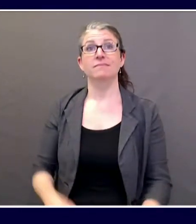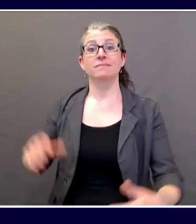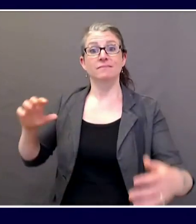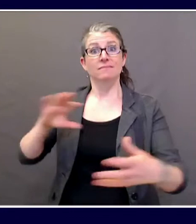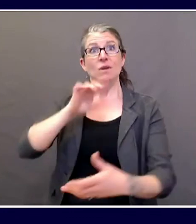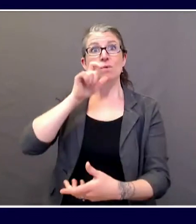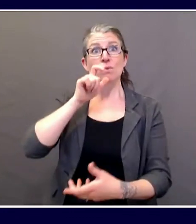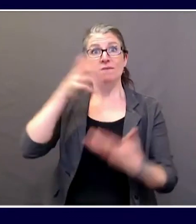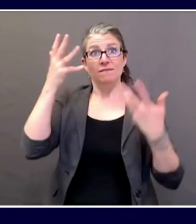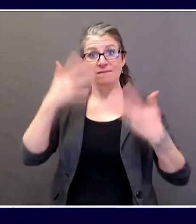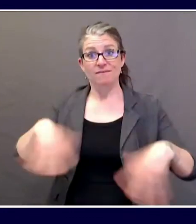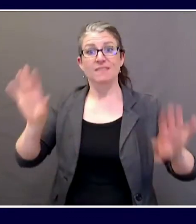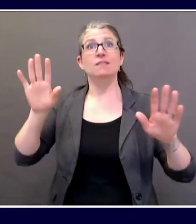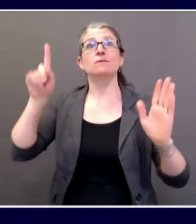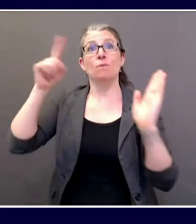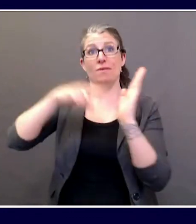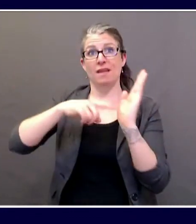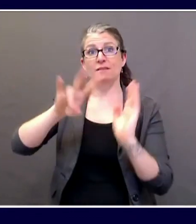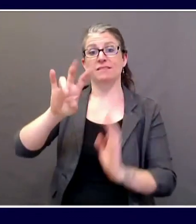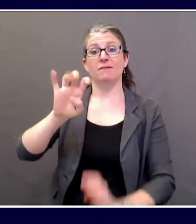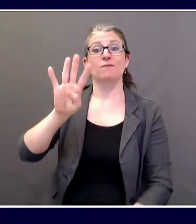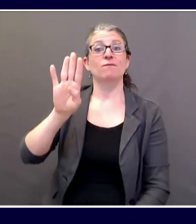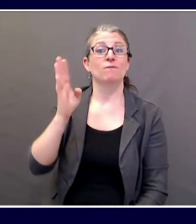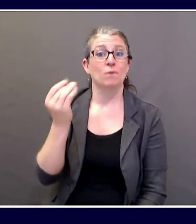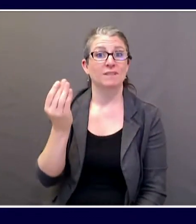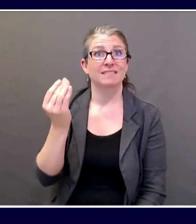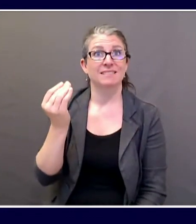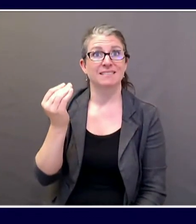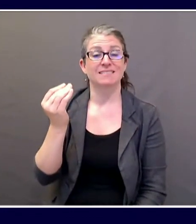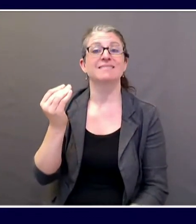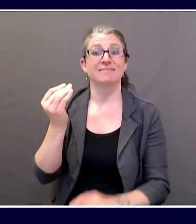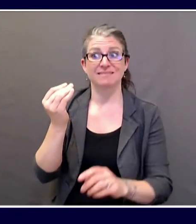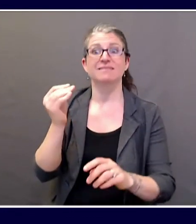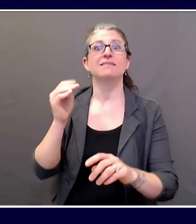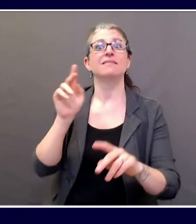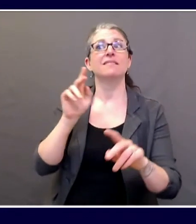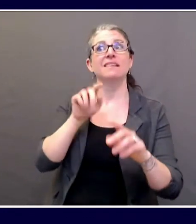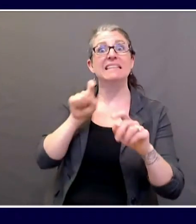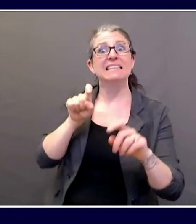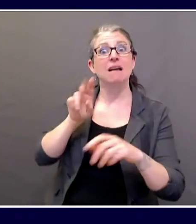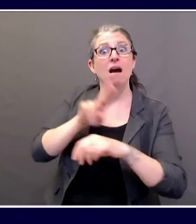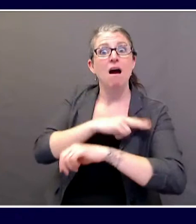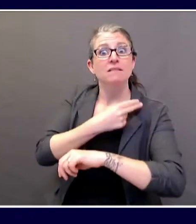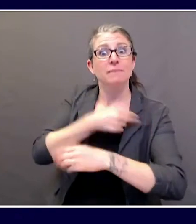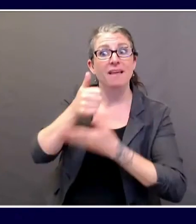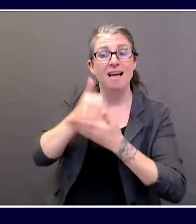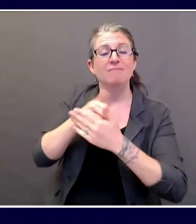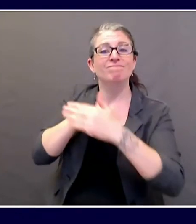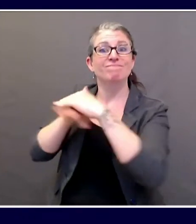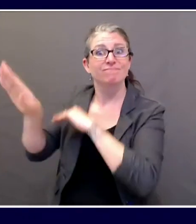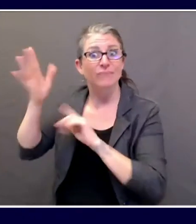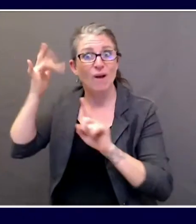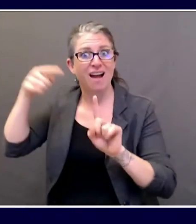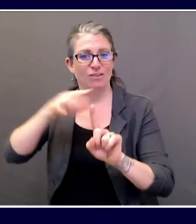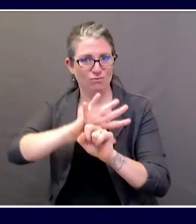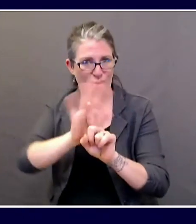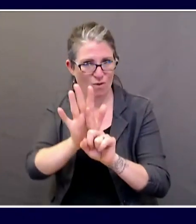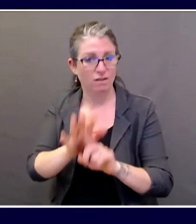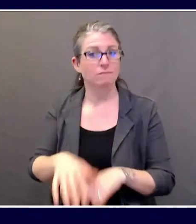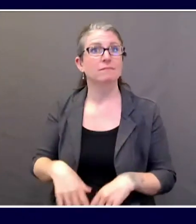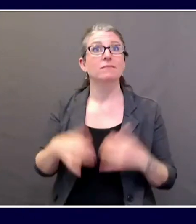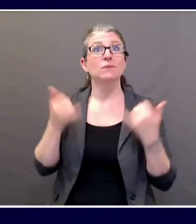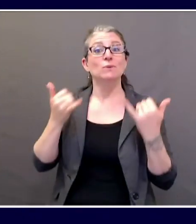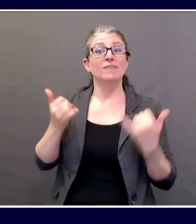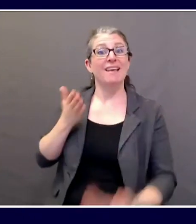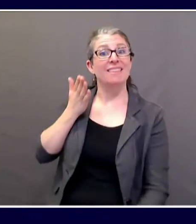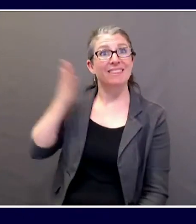1,714 people have been hospitalized, and right now in Maine, 78 people are in the hospital with COVID-19. 30